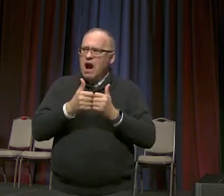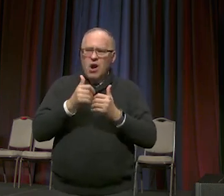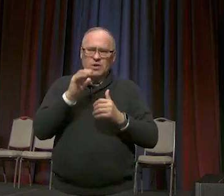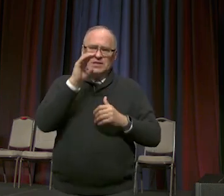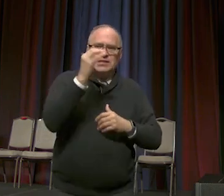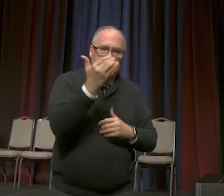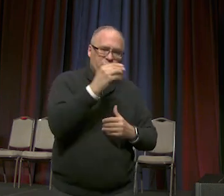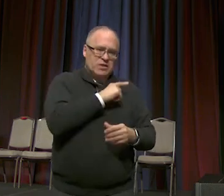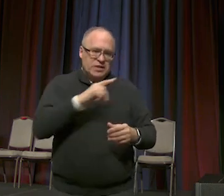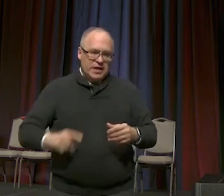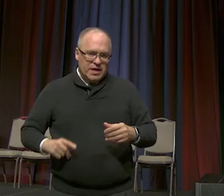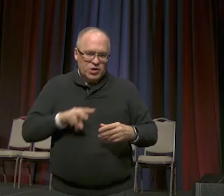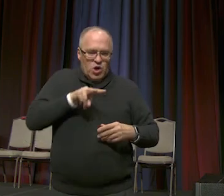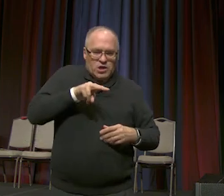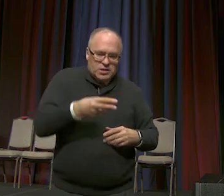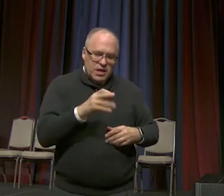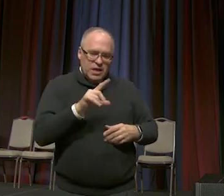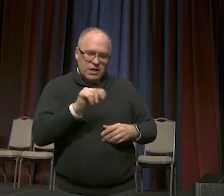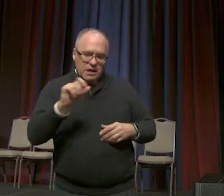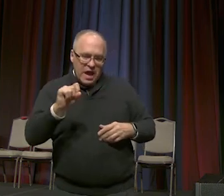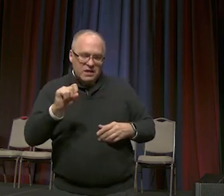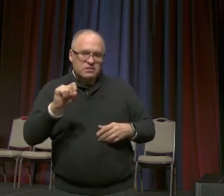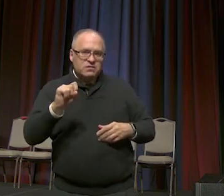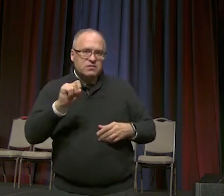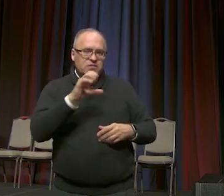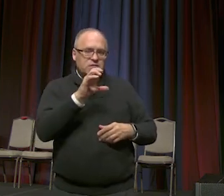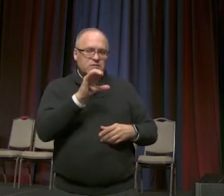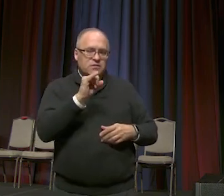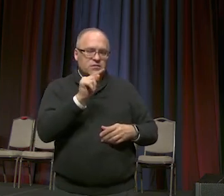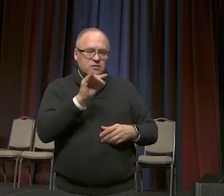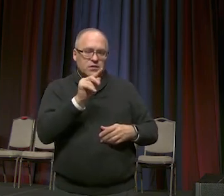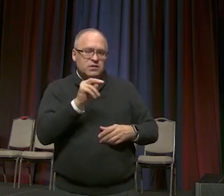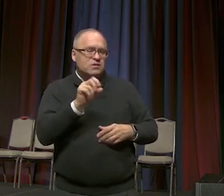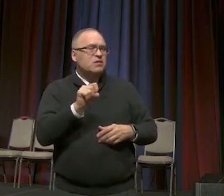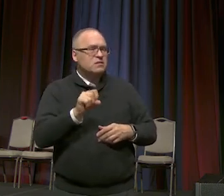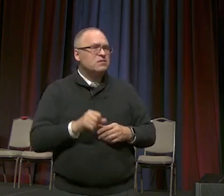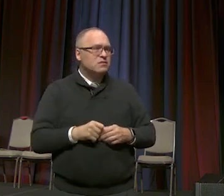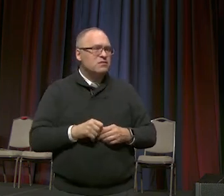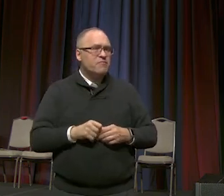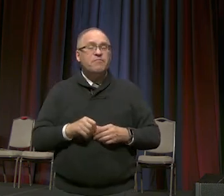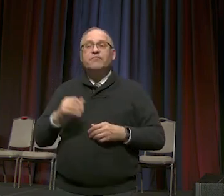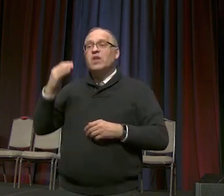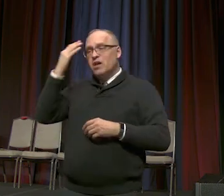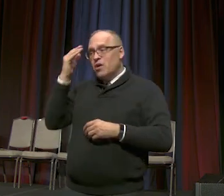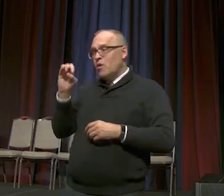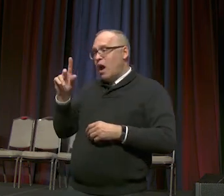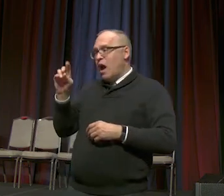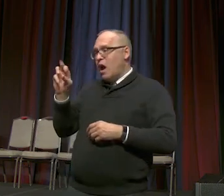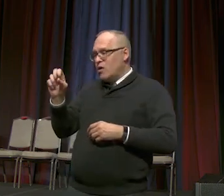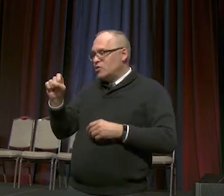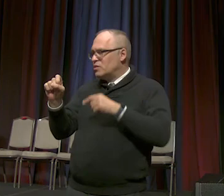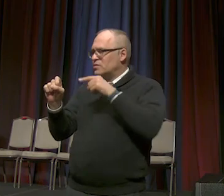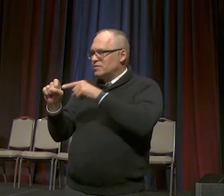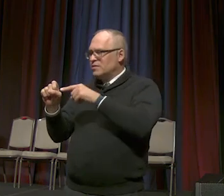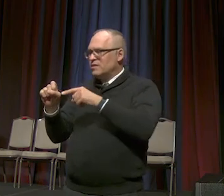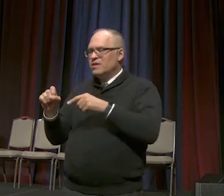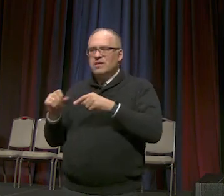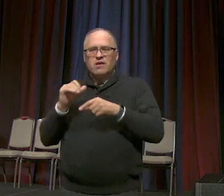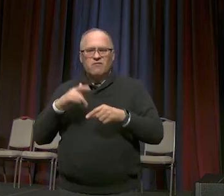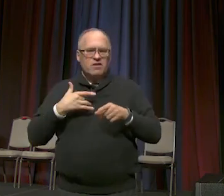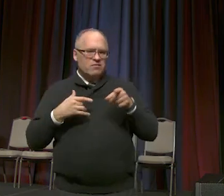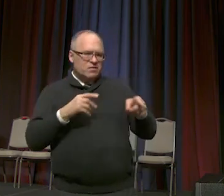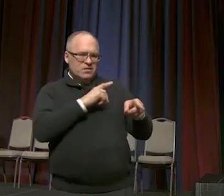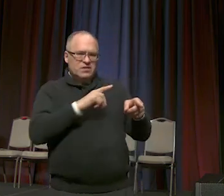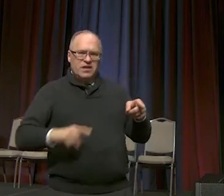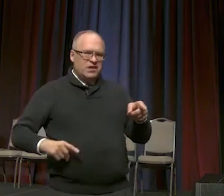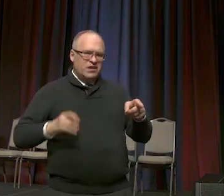second-class citizens in our clergy? As an elder, I know there's ways in which deacons do not have a fair shake in many times. So I'm just